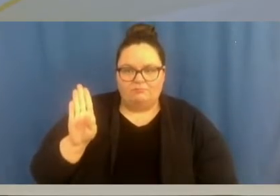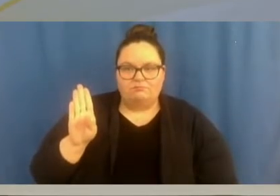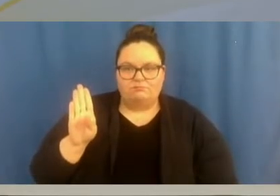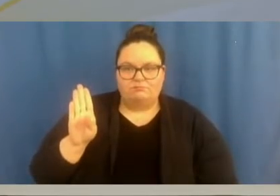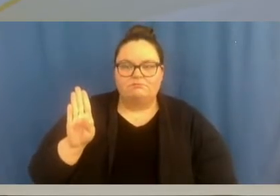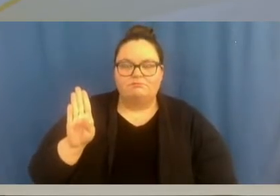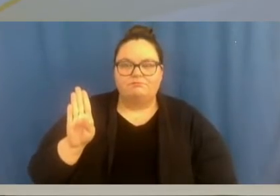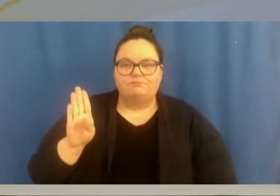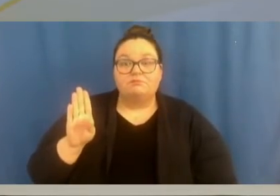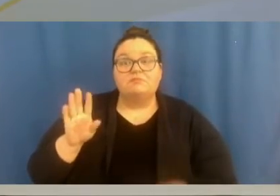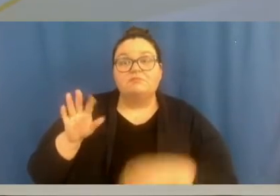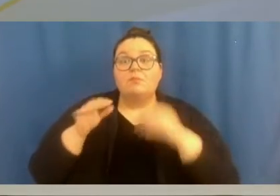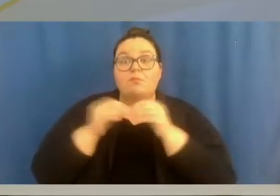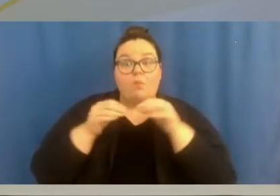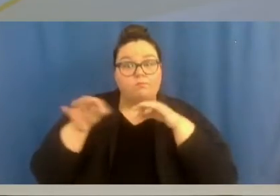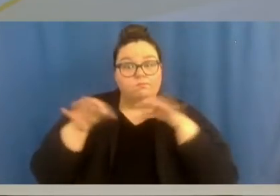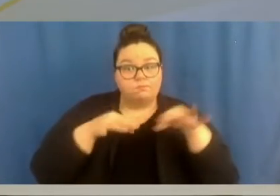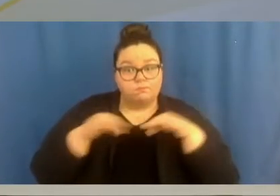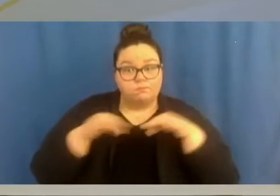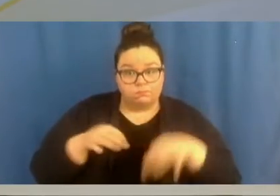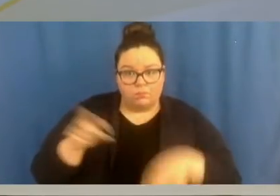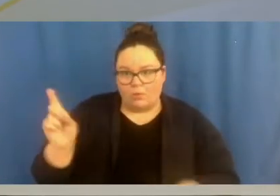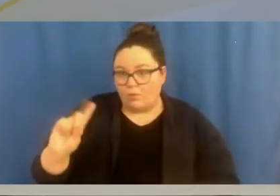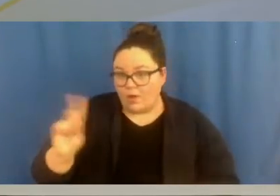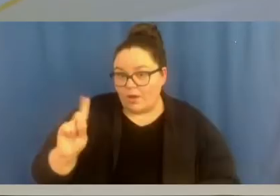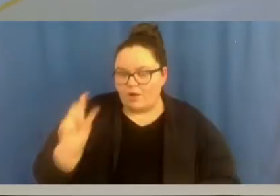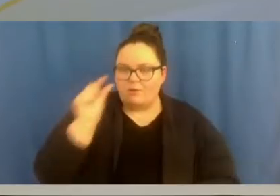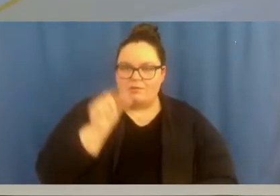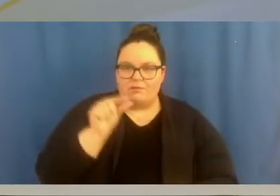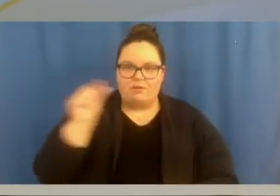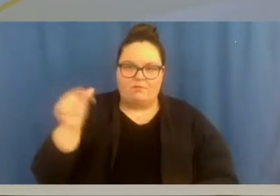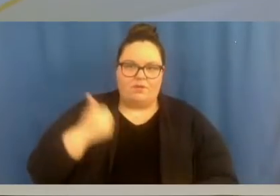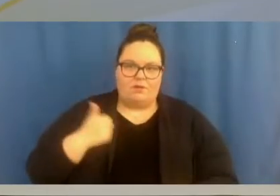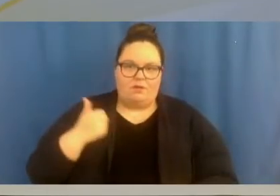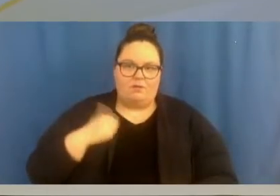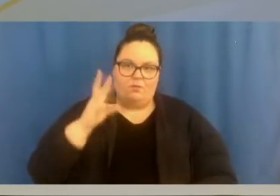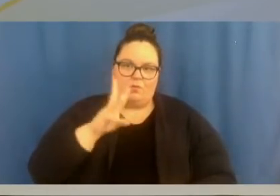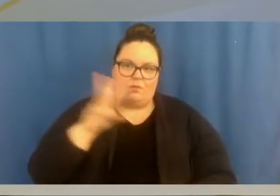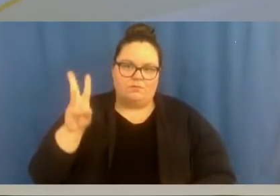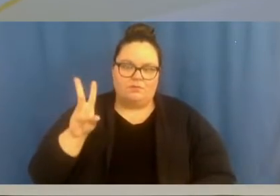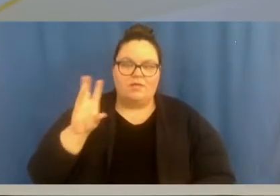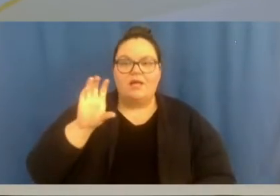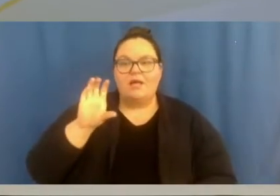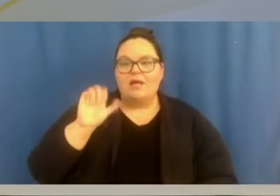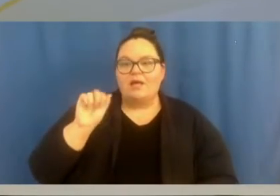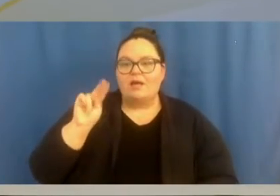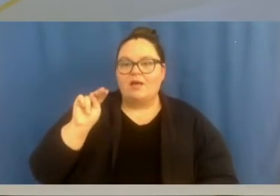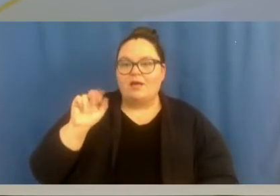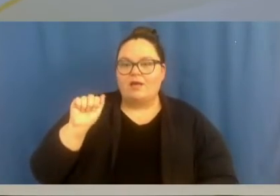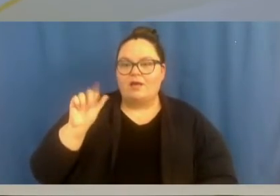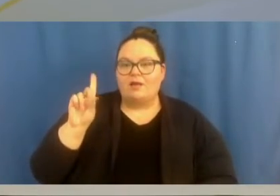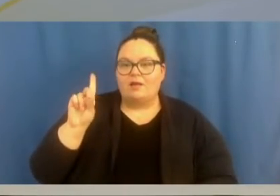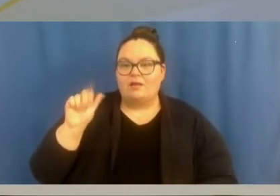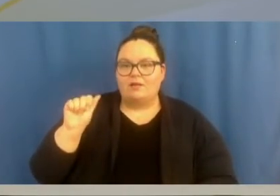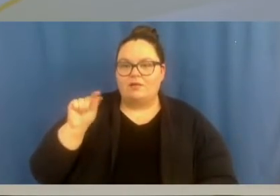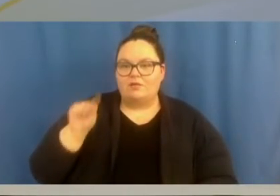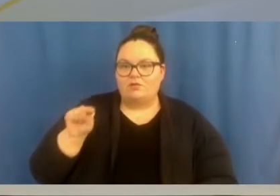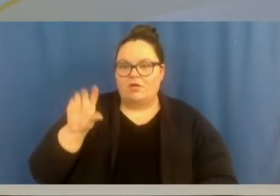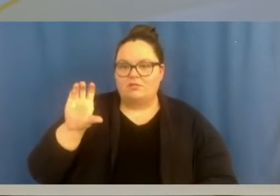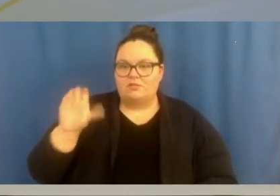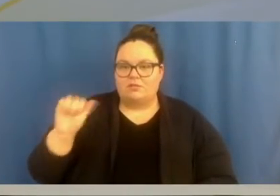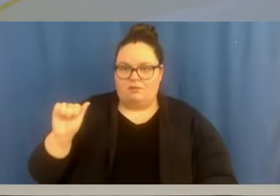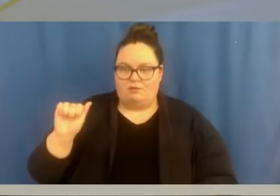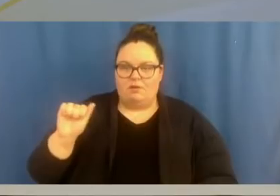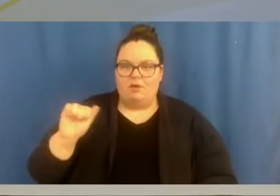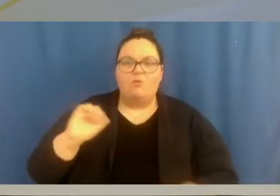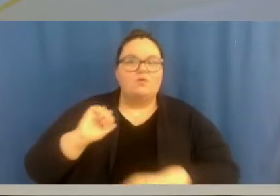Details on all of these federal supports can be found on the Government of Canada's website, canada.ca. Today, we're also relaunching